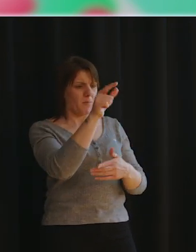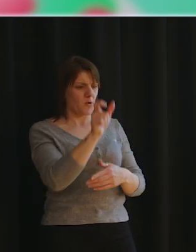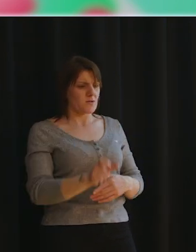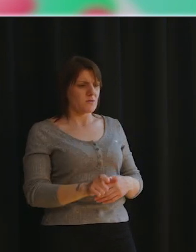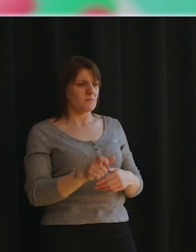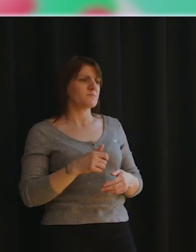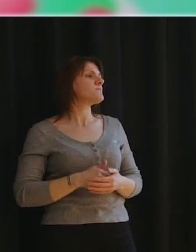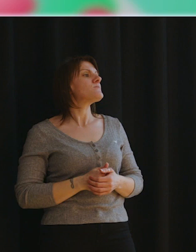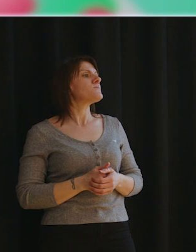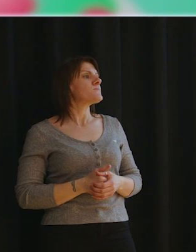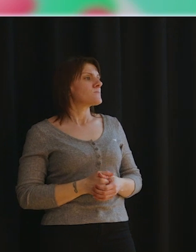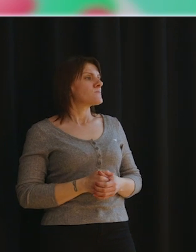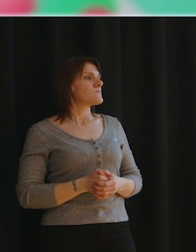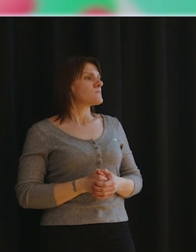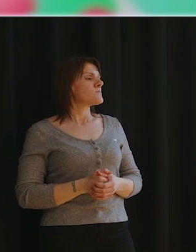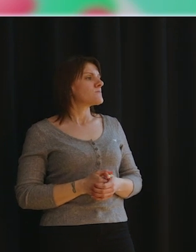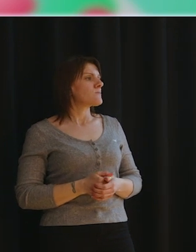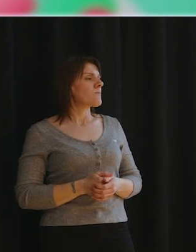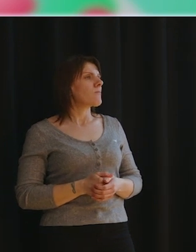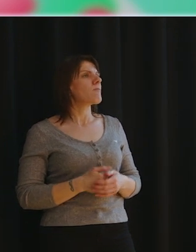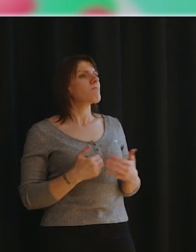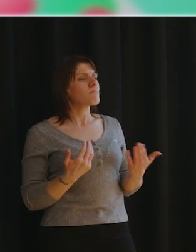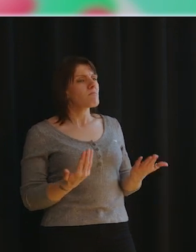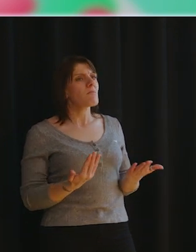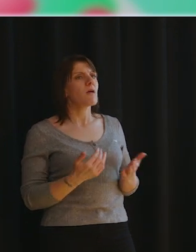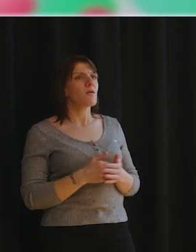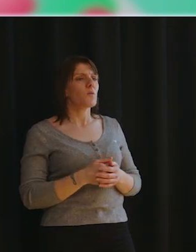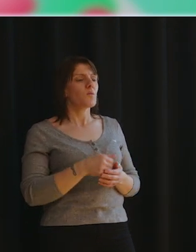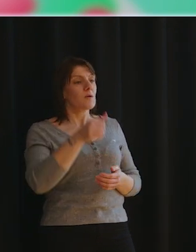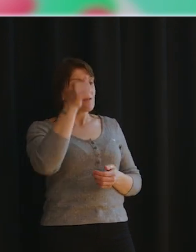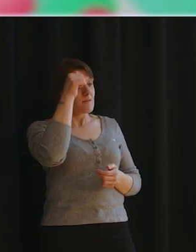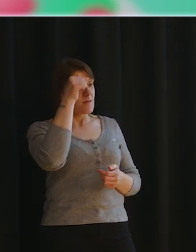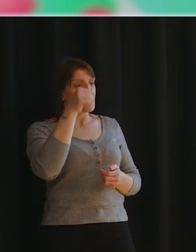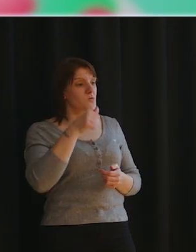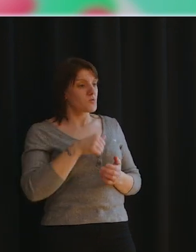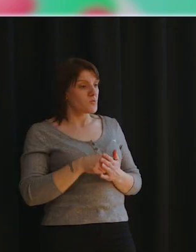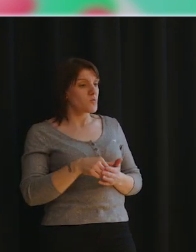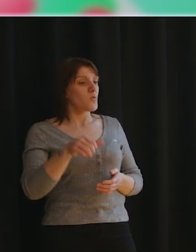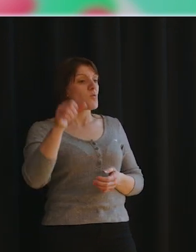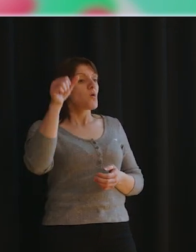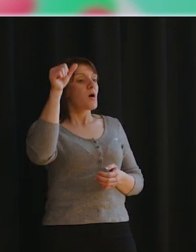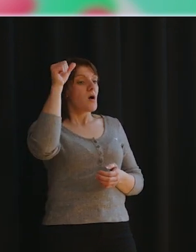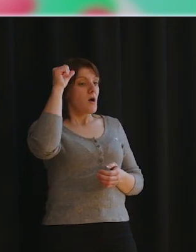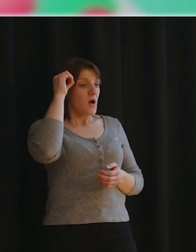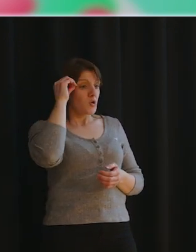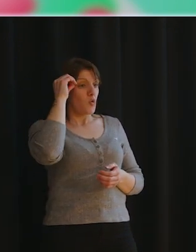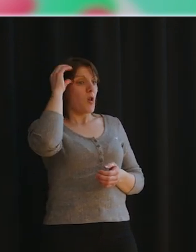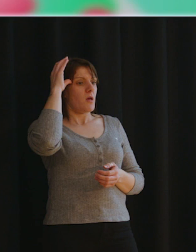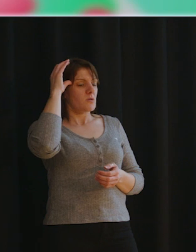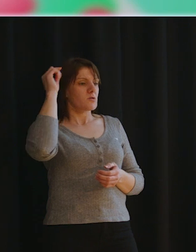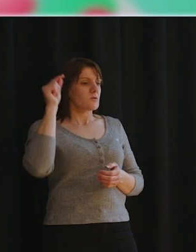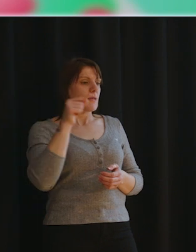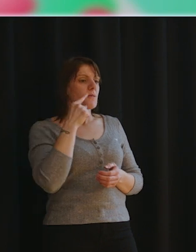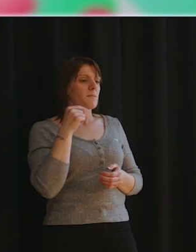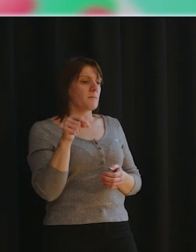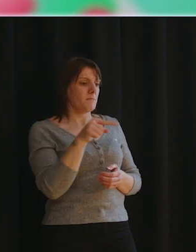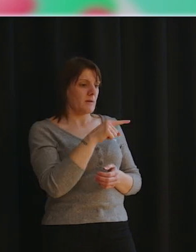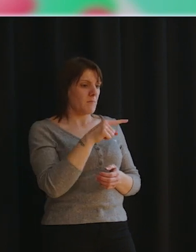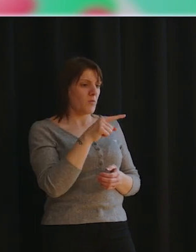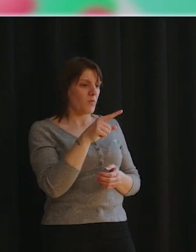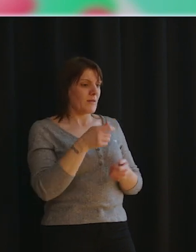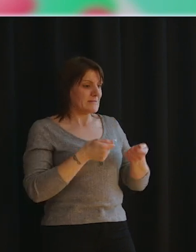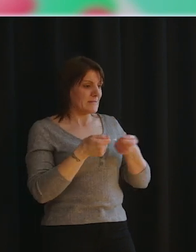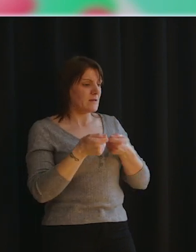experiencing. And then we also need to acknowledge that the people dealing with this will experience their own